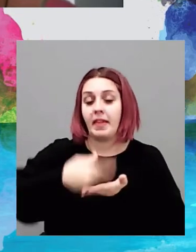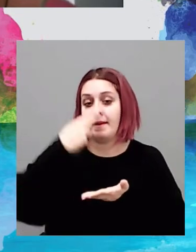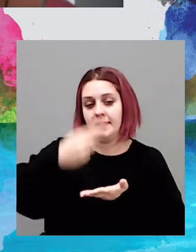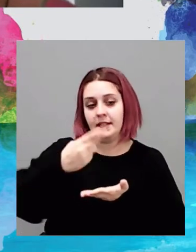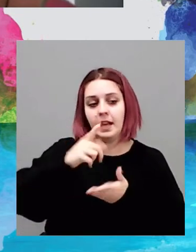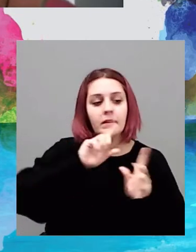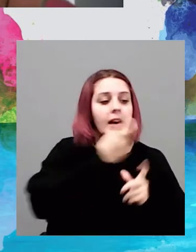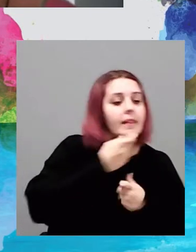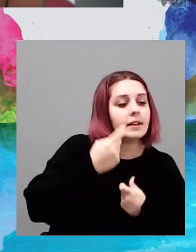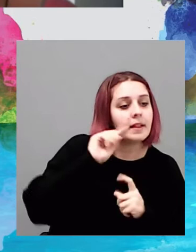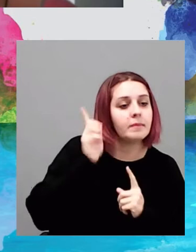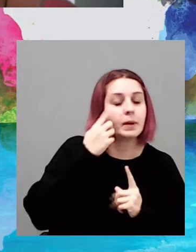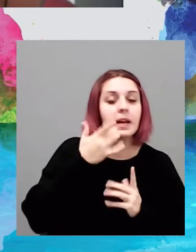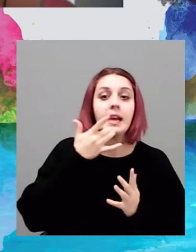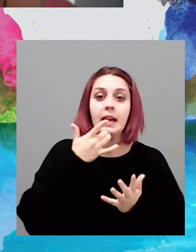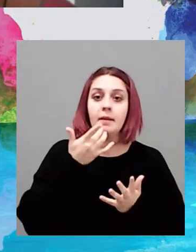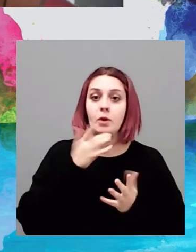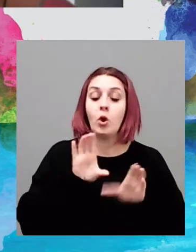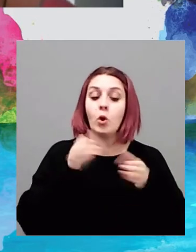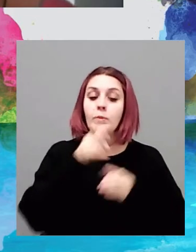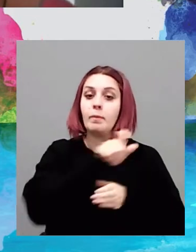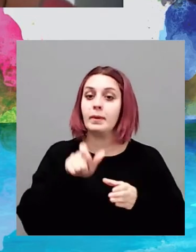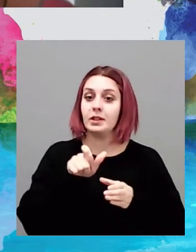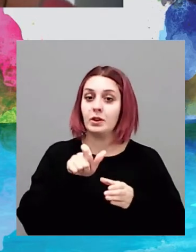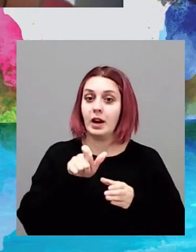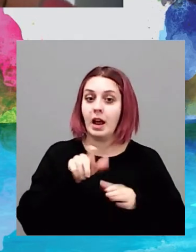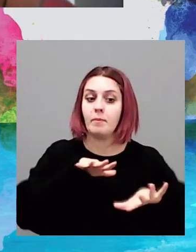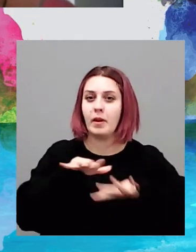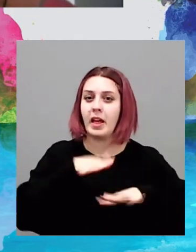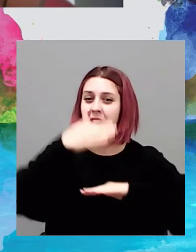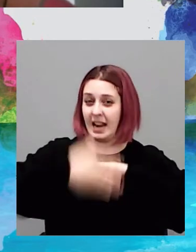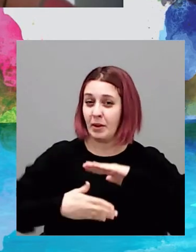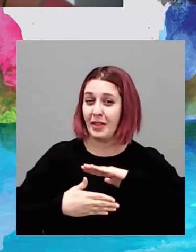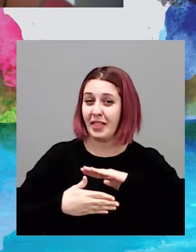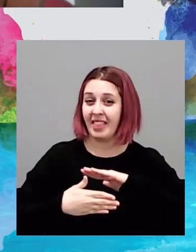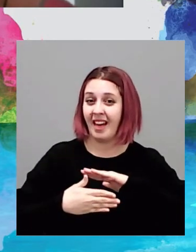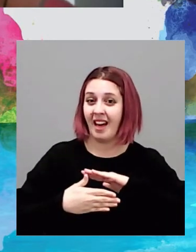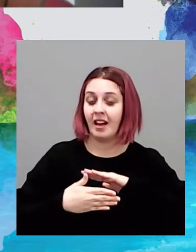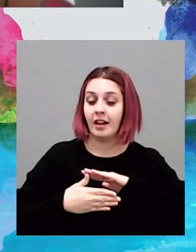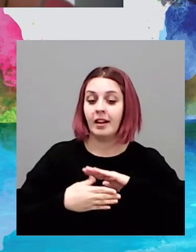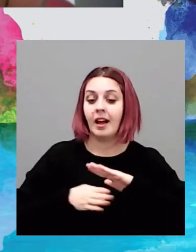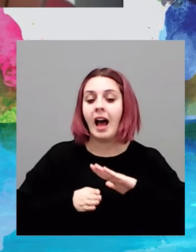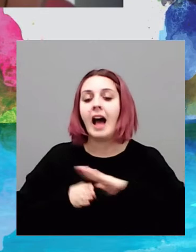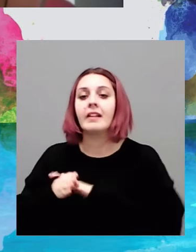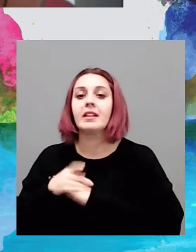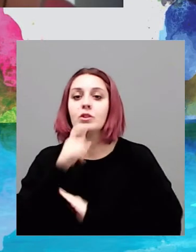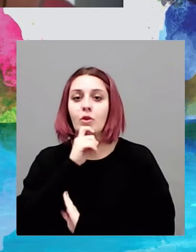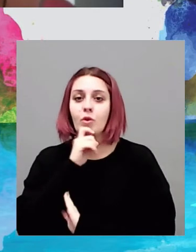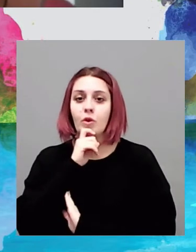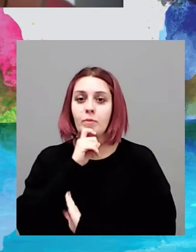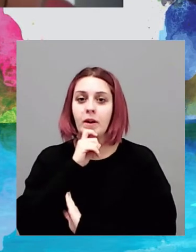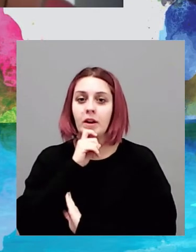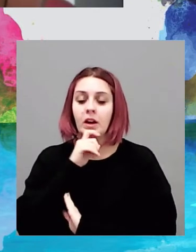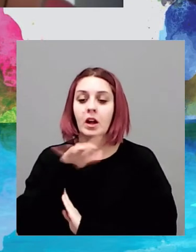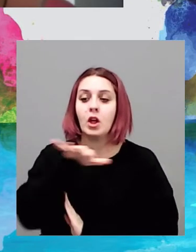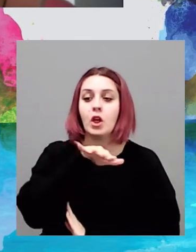They adjust to the needs of the group that may request this visit. For instance, you can see a picture offering